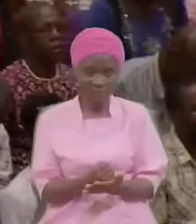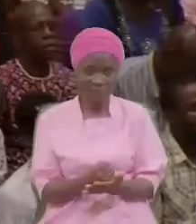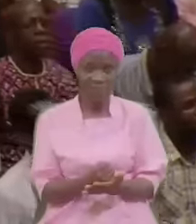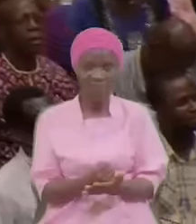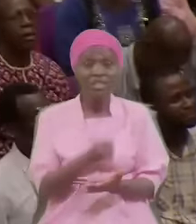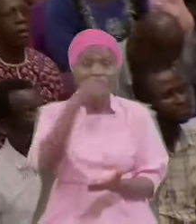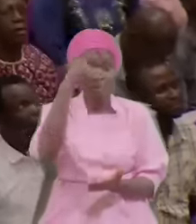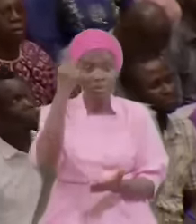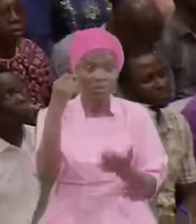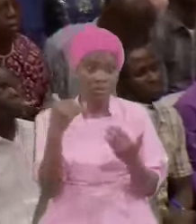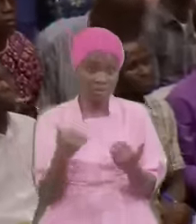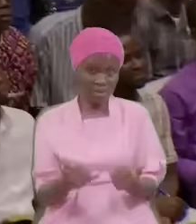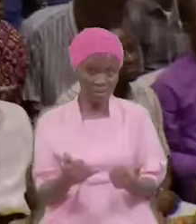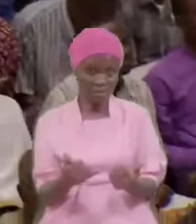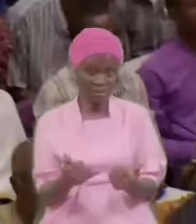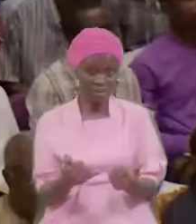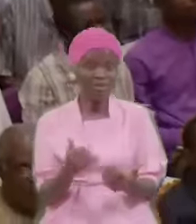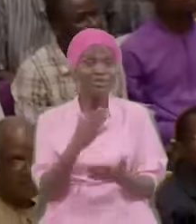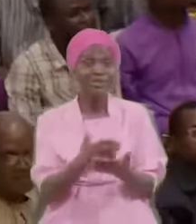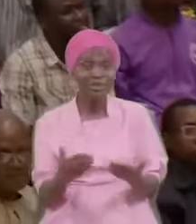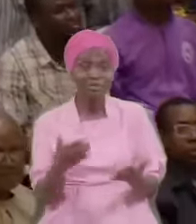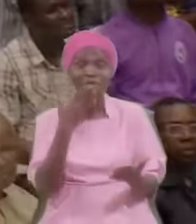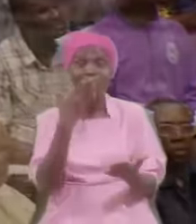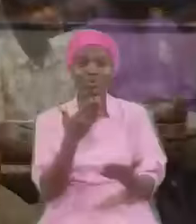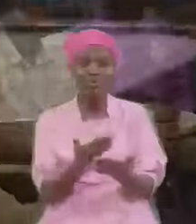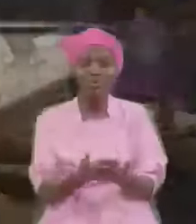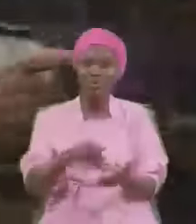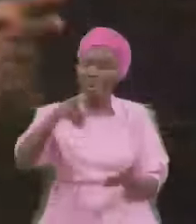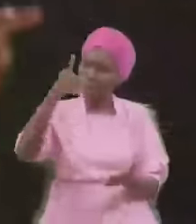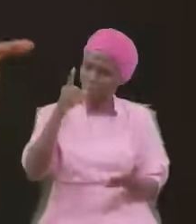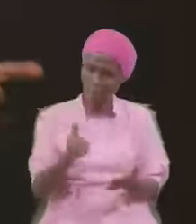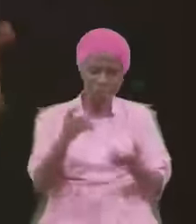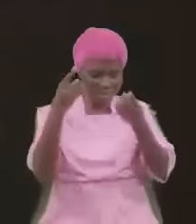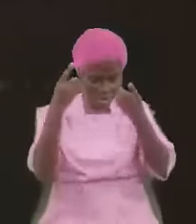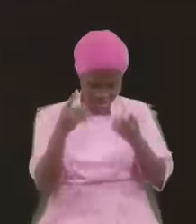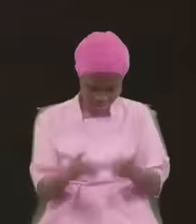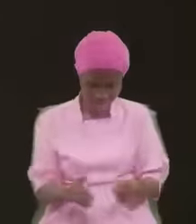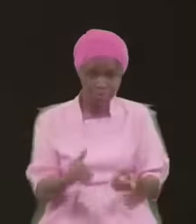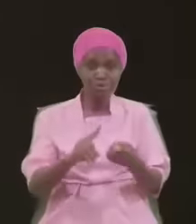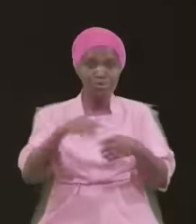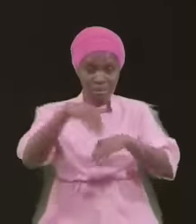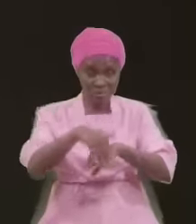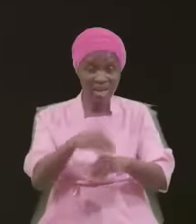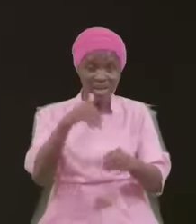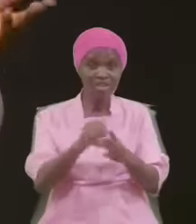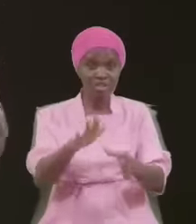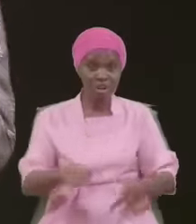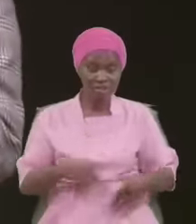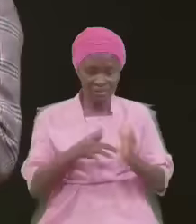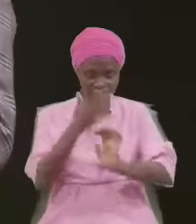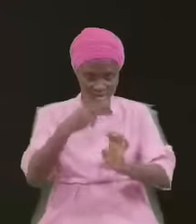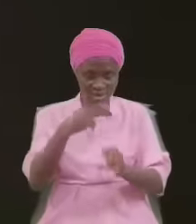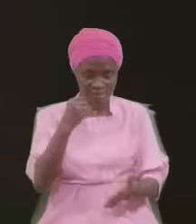Because now, something good must happen tonight in your life.